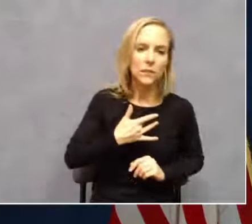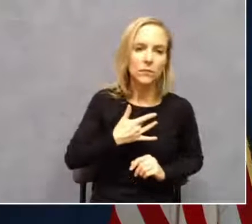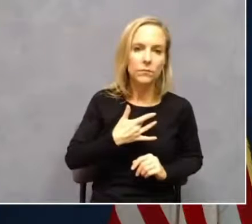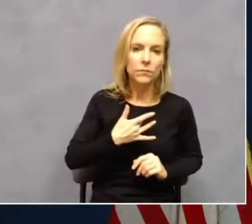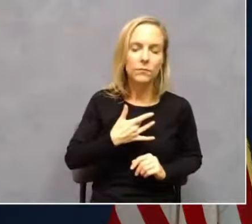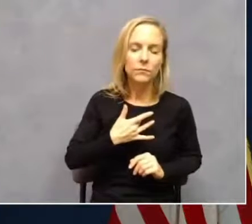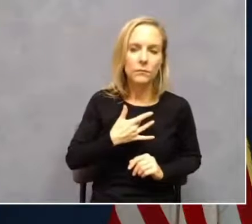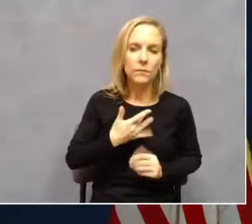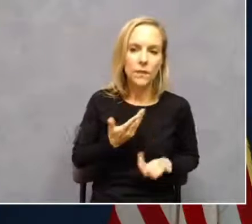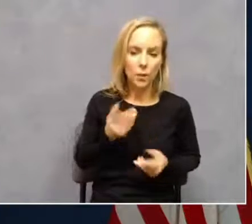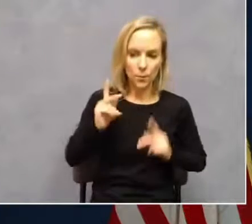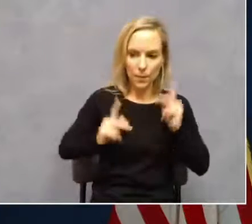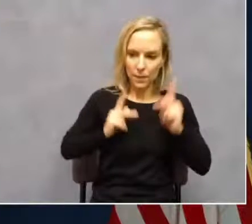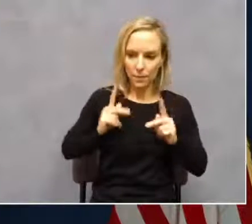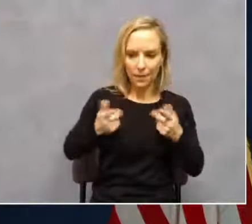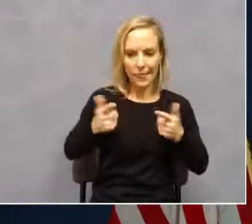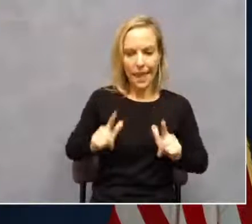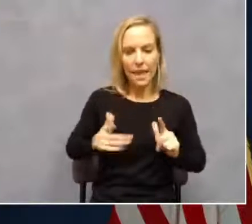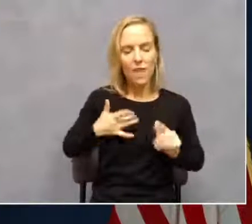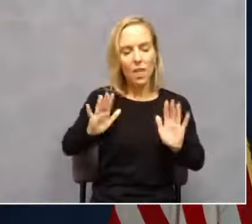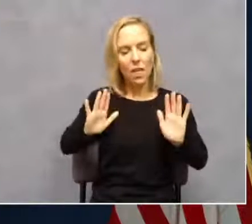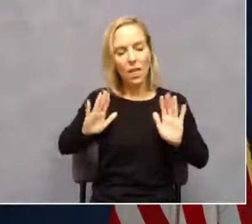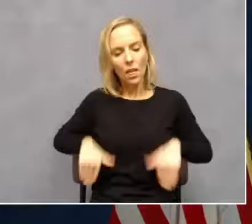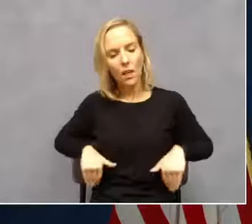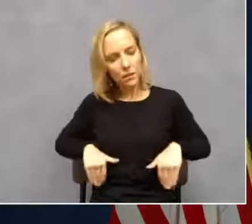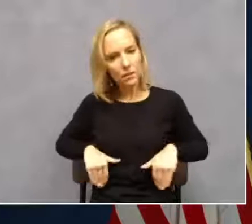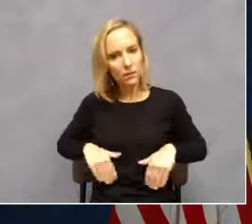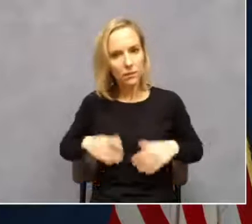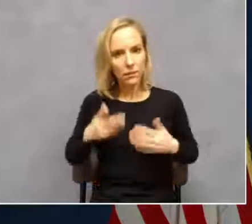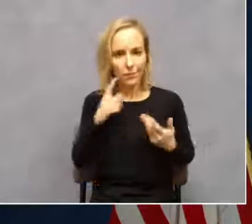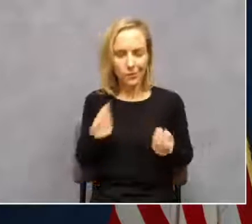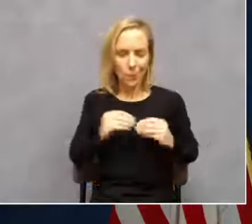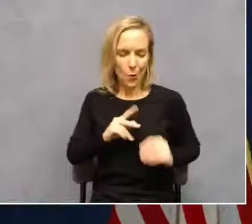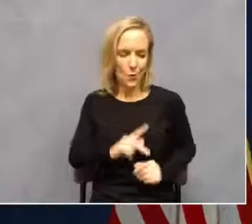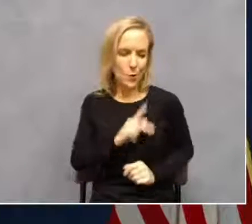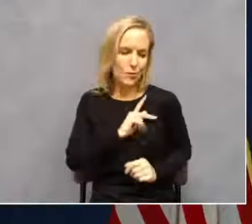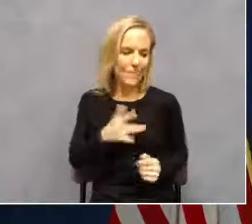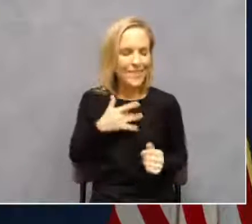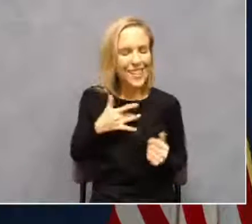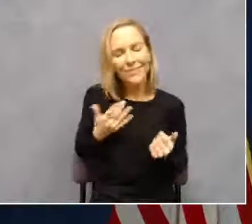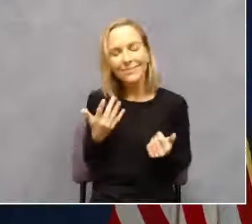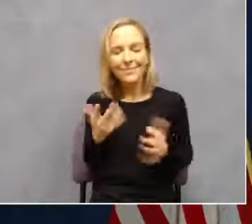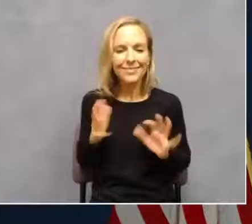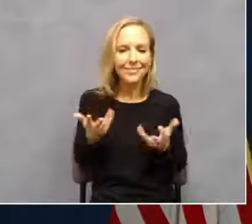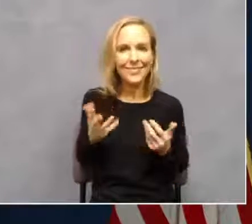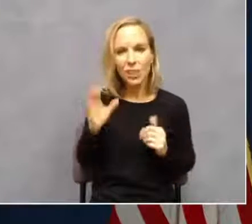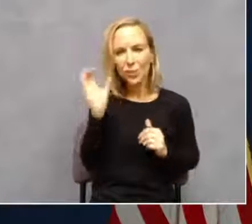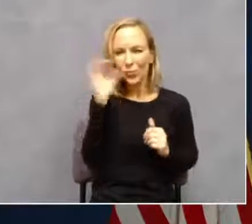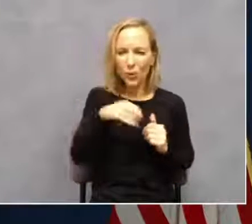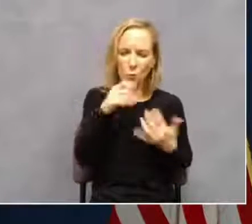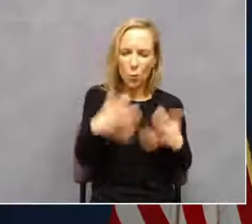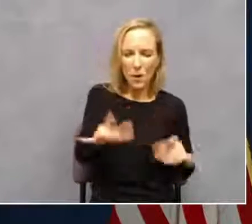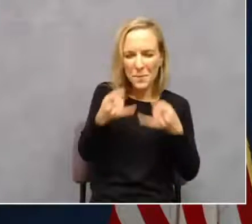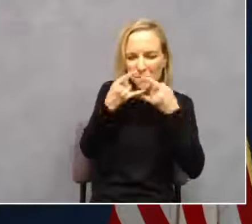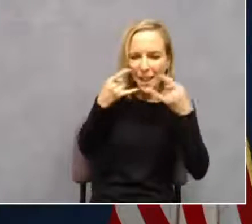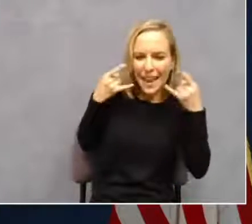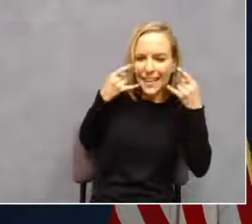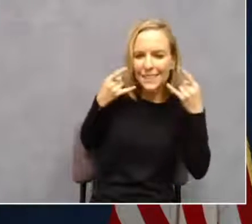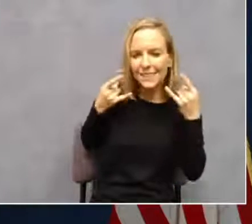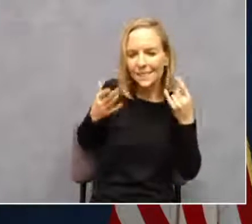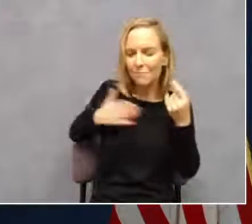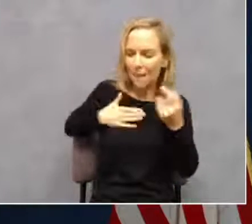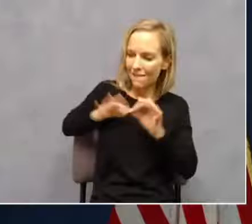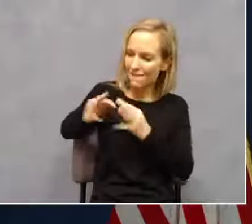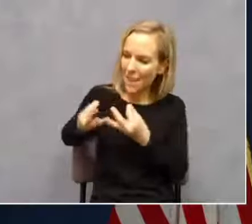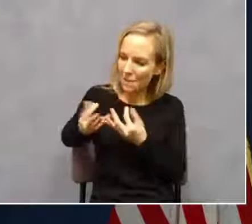When people let their guard down, I think because it's more personal, and it feels even stranger to wear a mask around extended family, we're